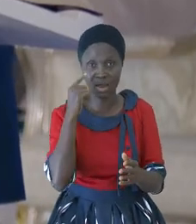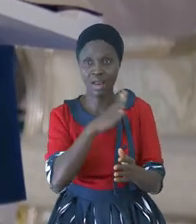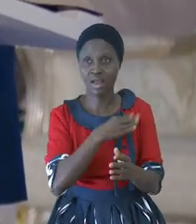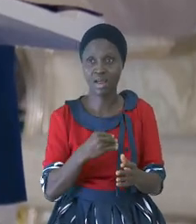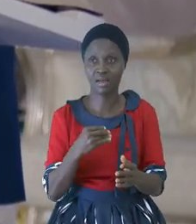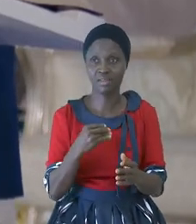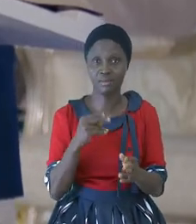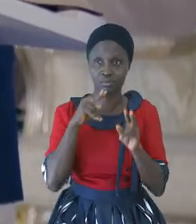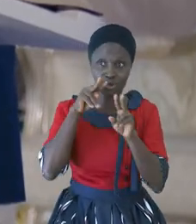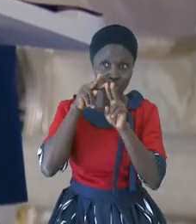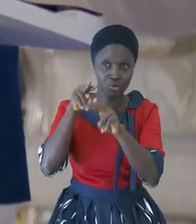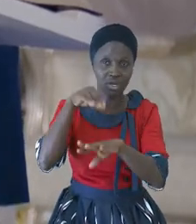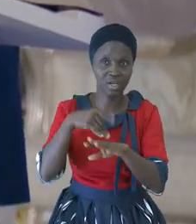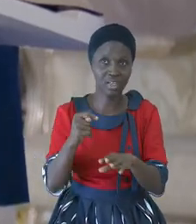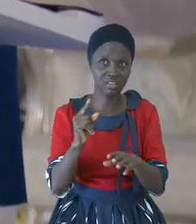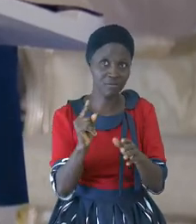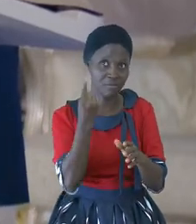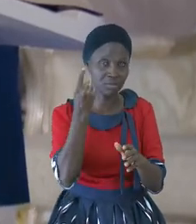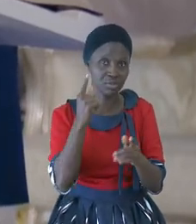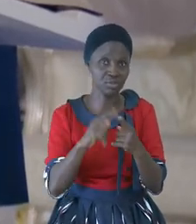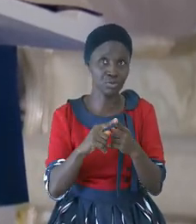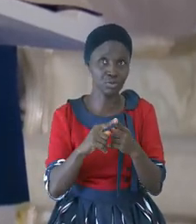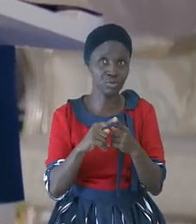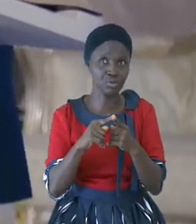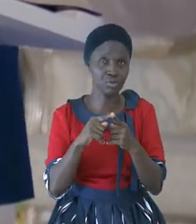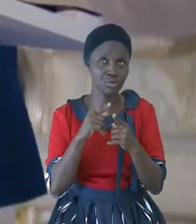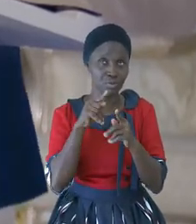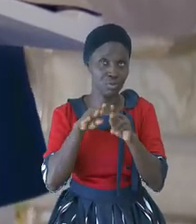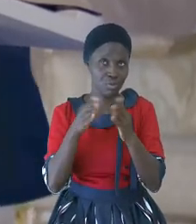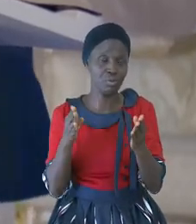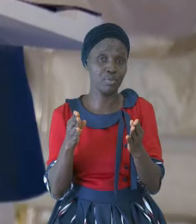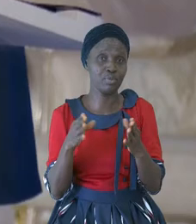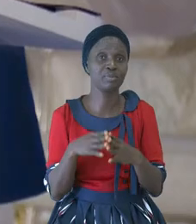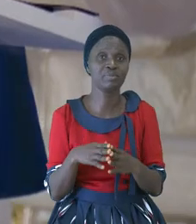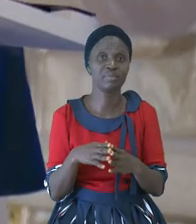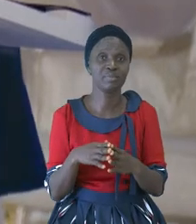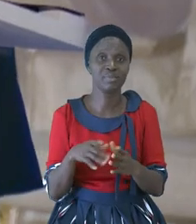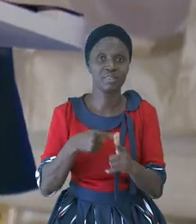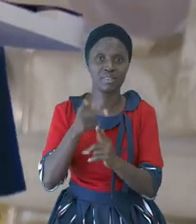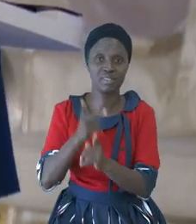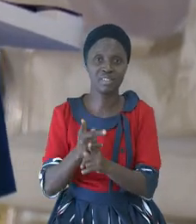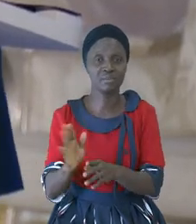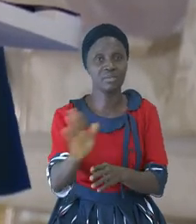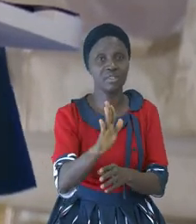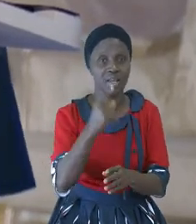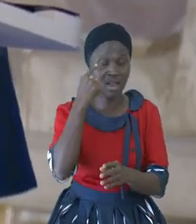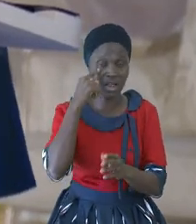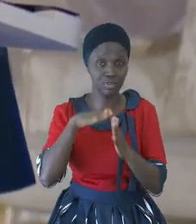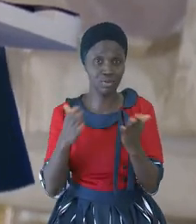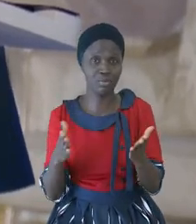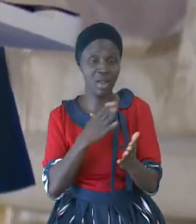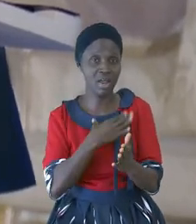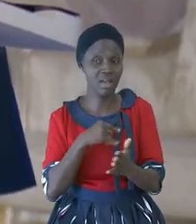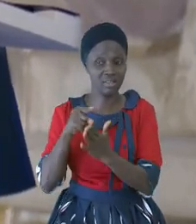blink, and then they keep their eyes open, and this one is feeling some discomfort in